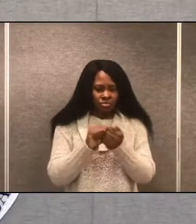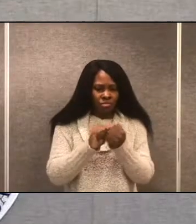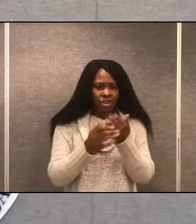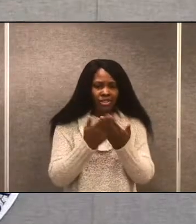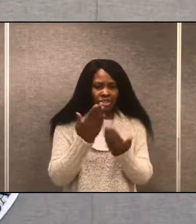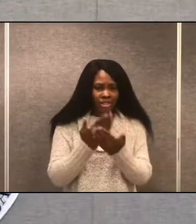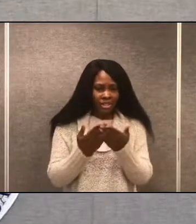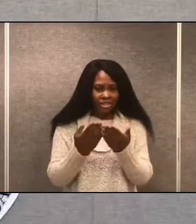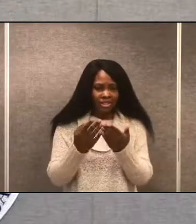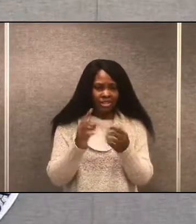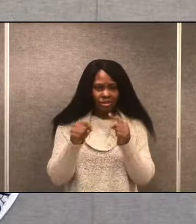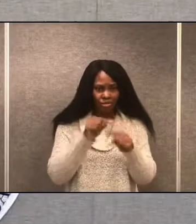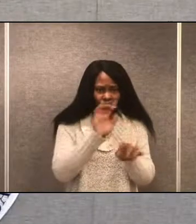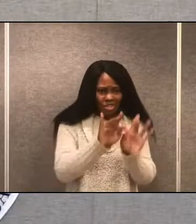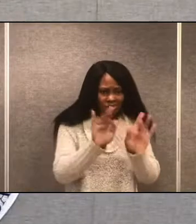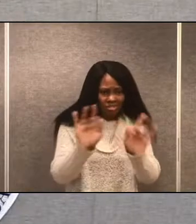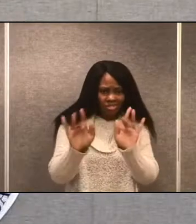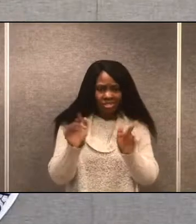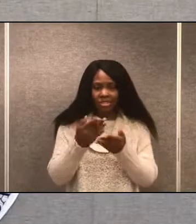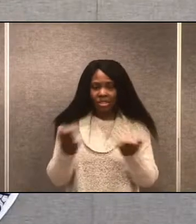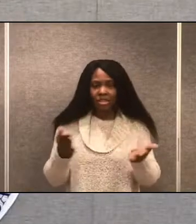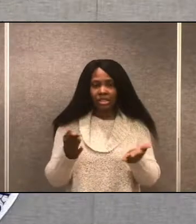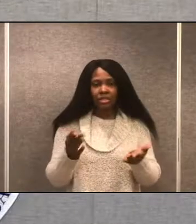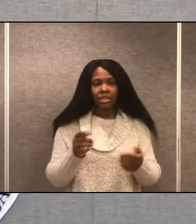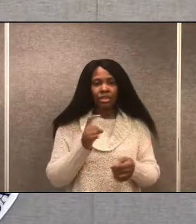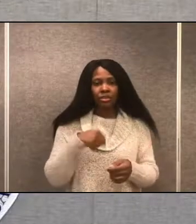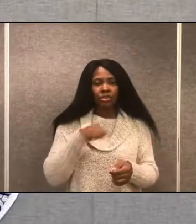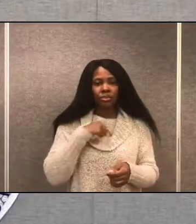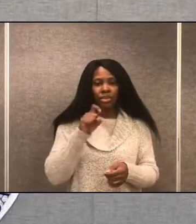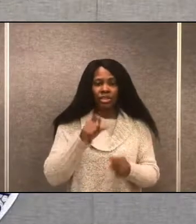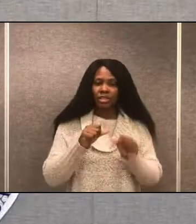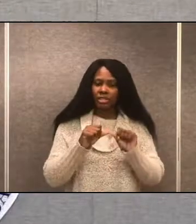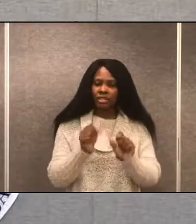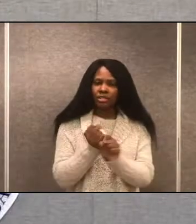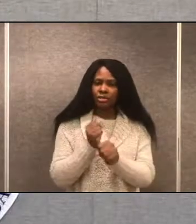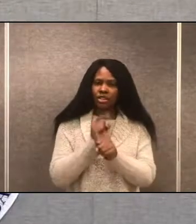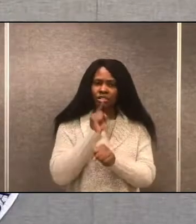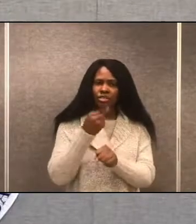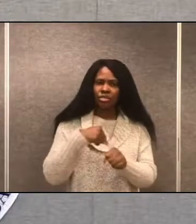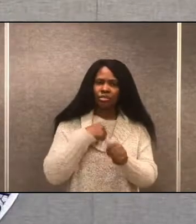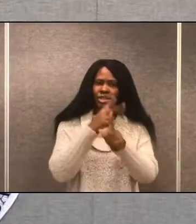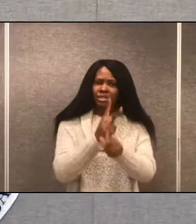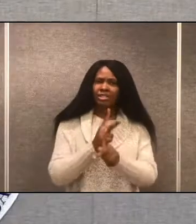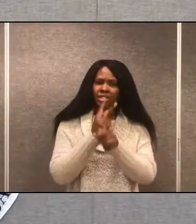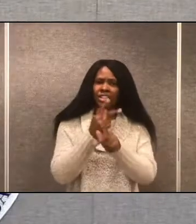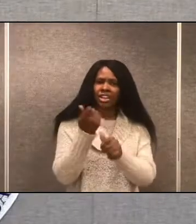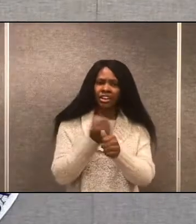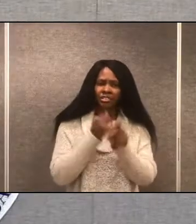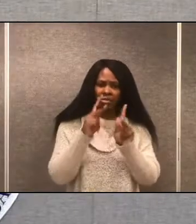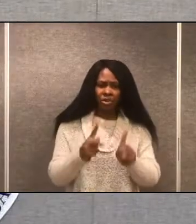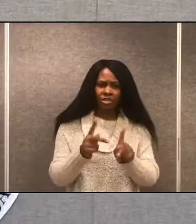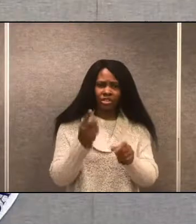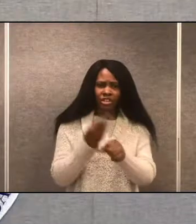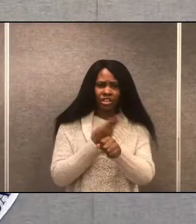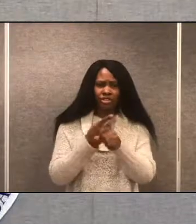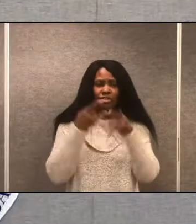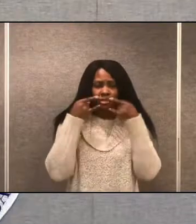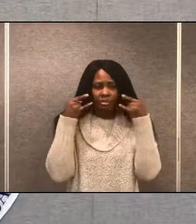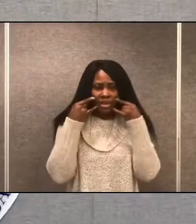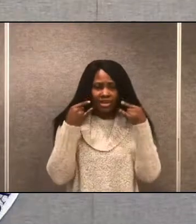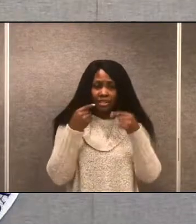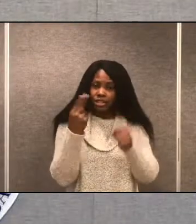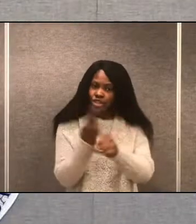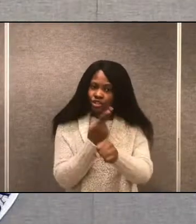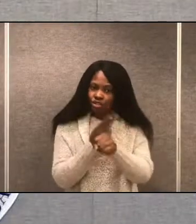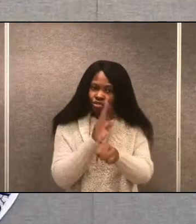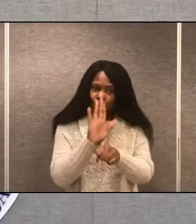things. And let's continue to make sure that we take care of each other and wear those masks. Wear your mask.